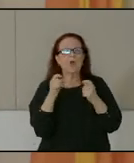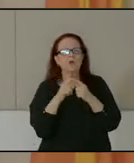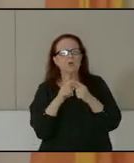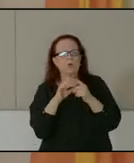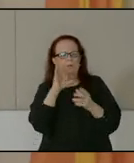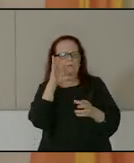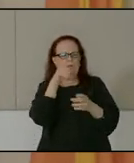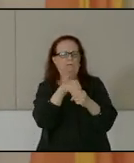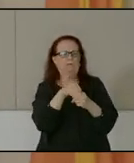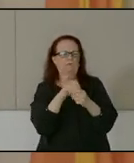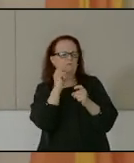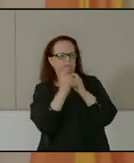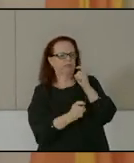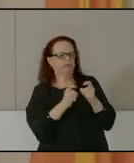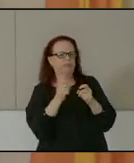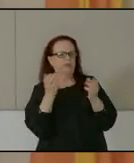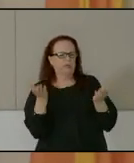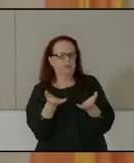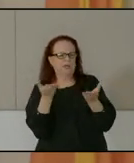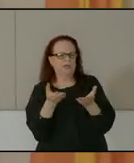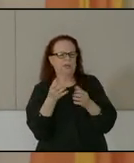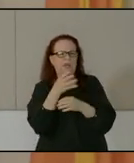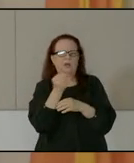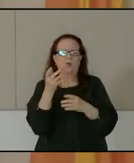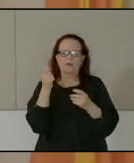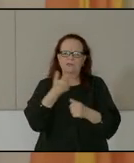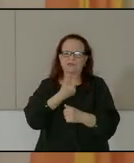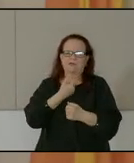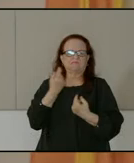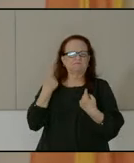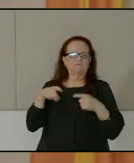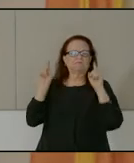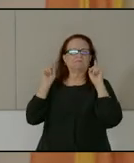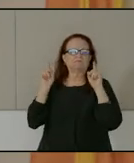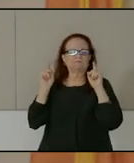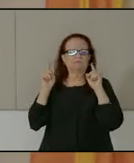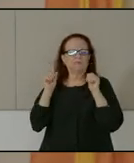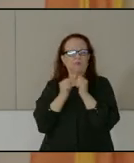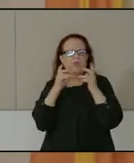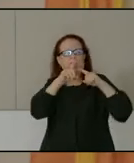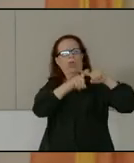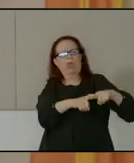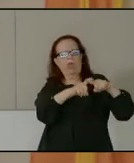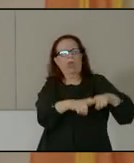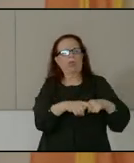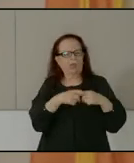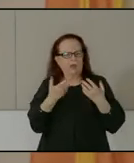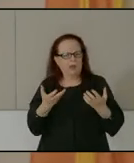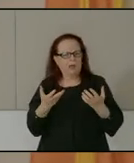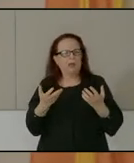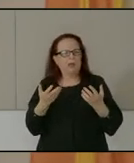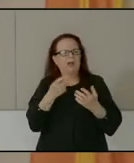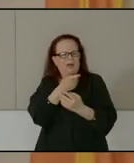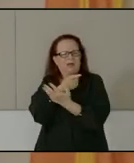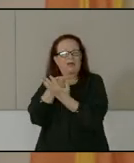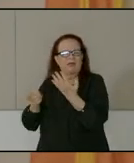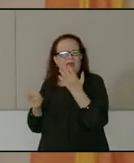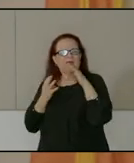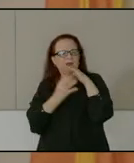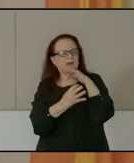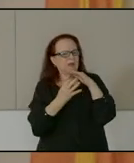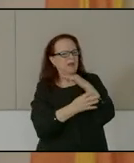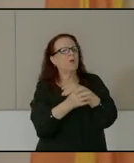soon as they can. And that's the purpose of this office, to facilitate that. Move forward as rapidly as we